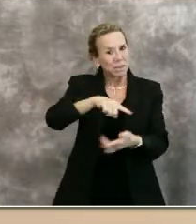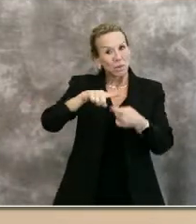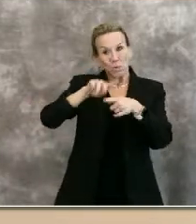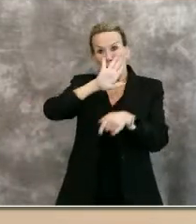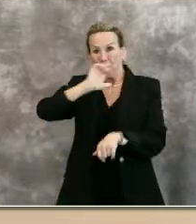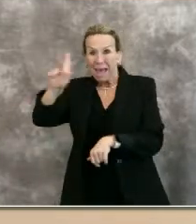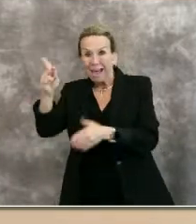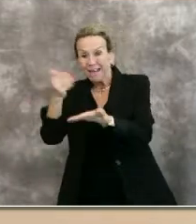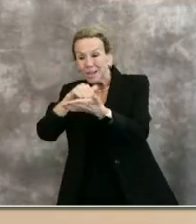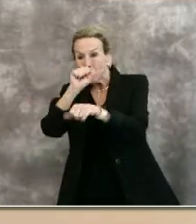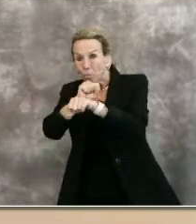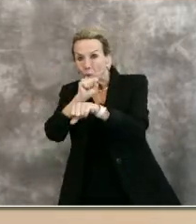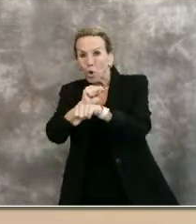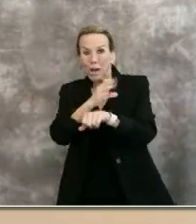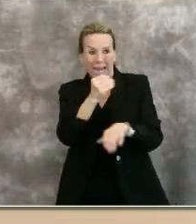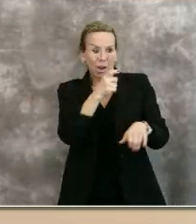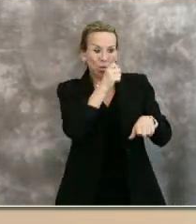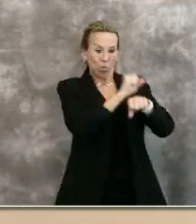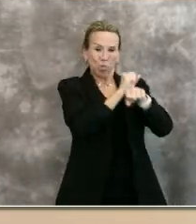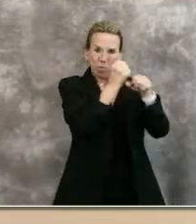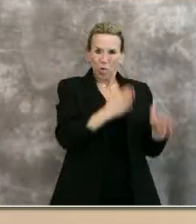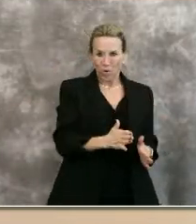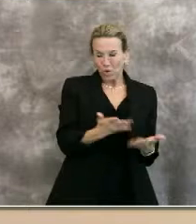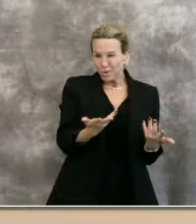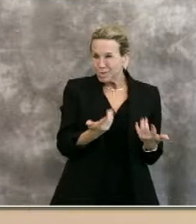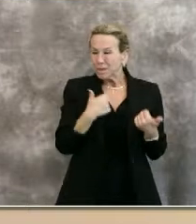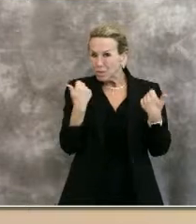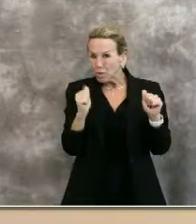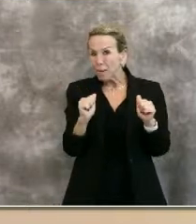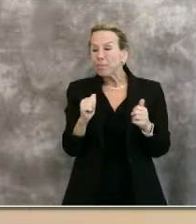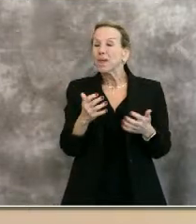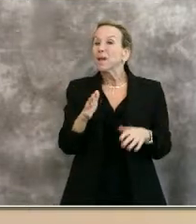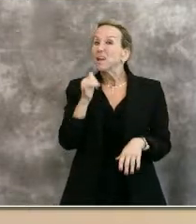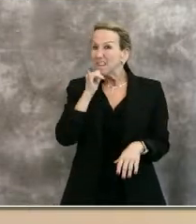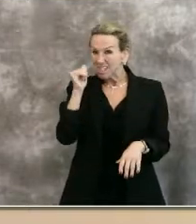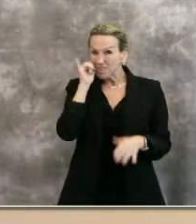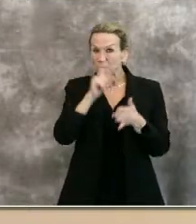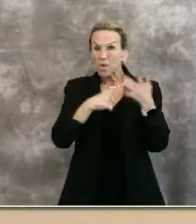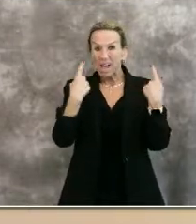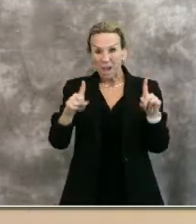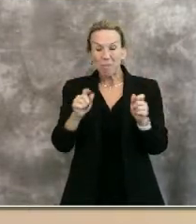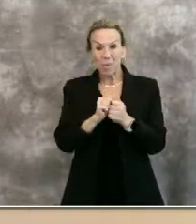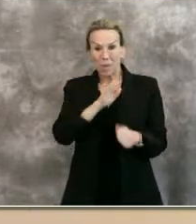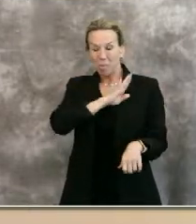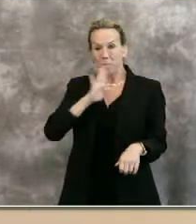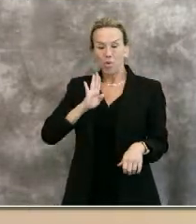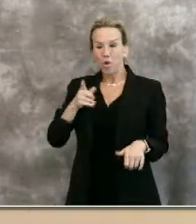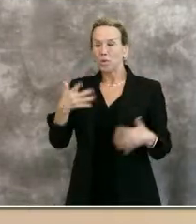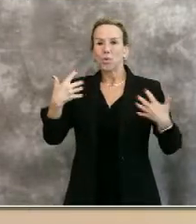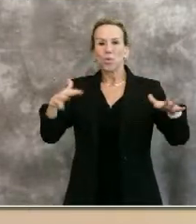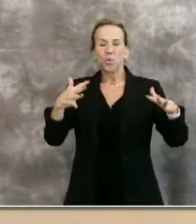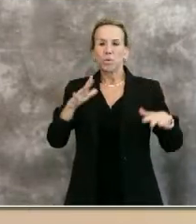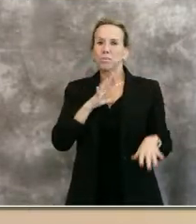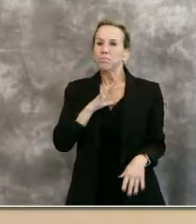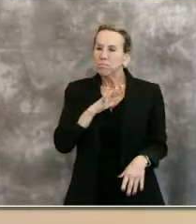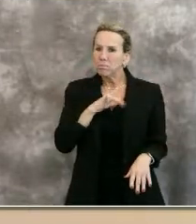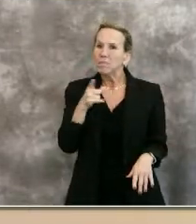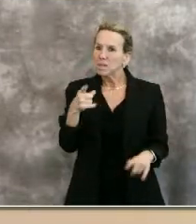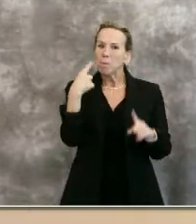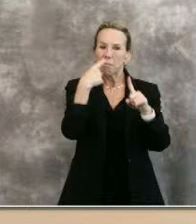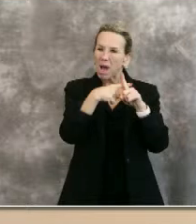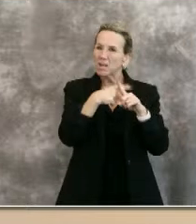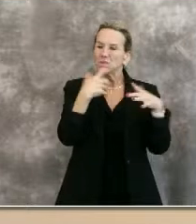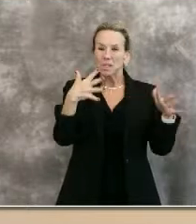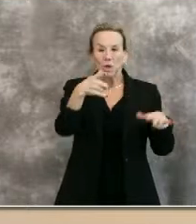been negatively impacted by what's happened. But I think yesterday the board took a very positive first step in recognizing that you cannot have